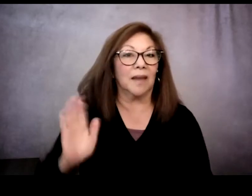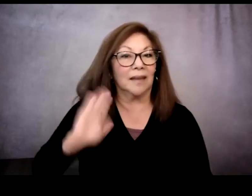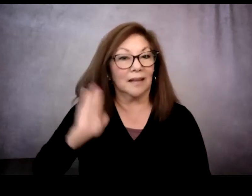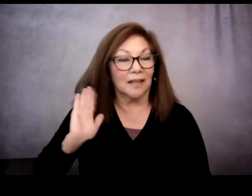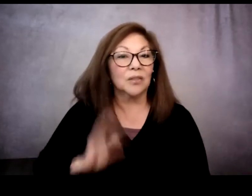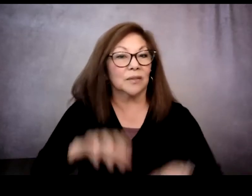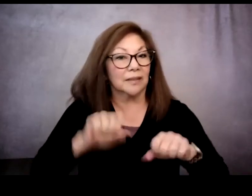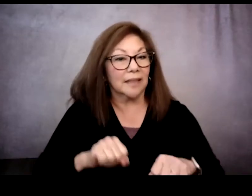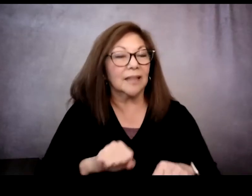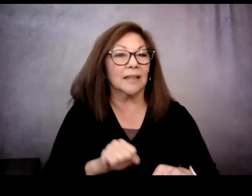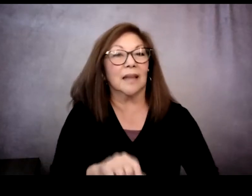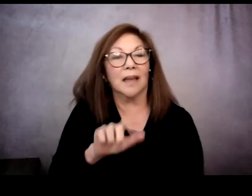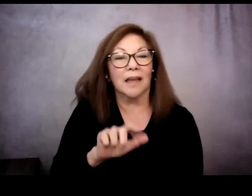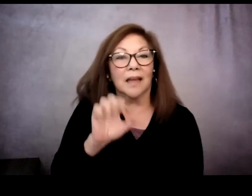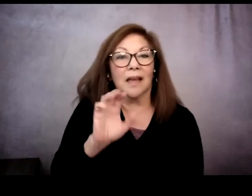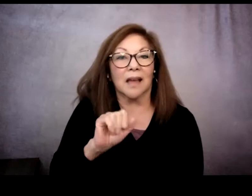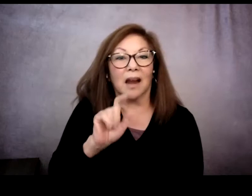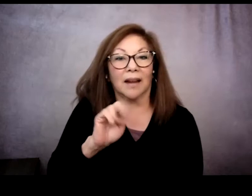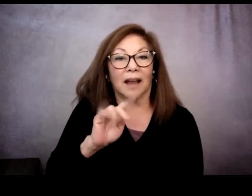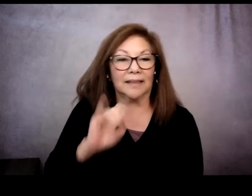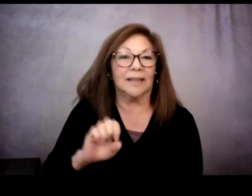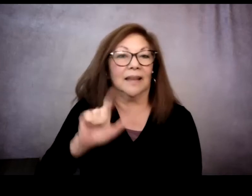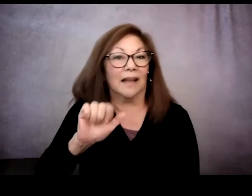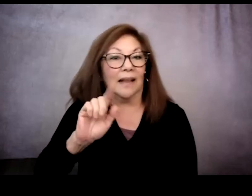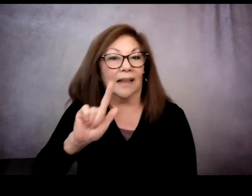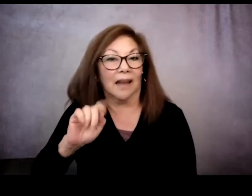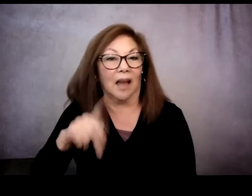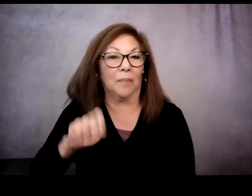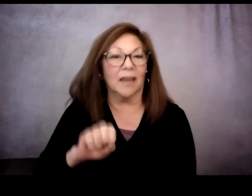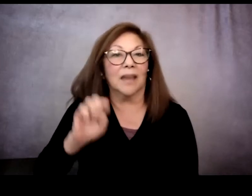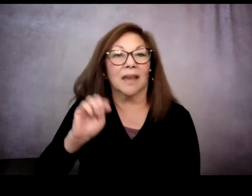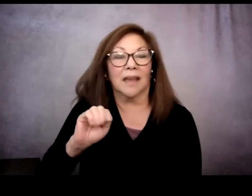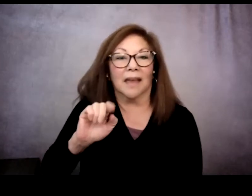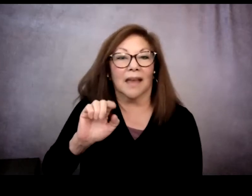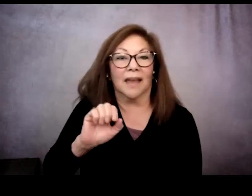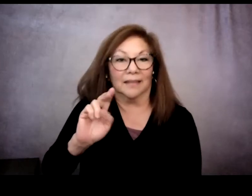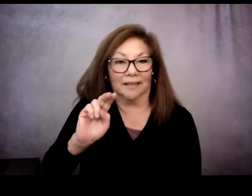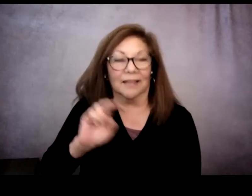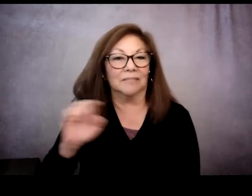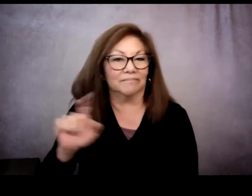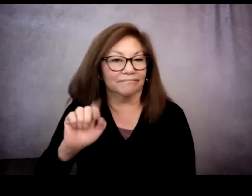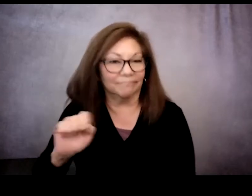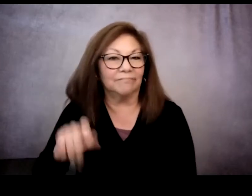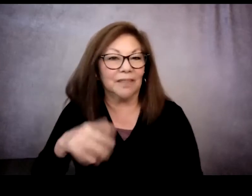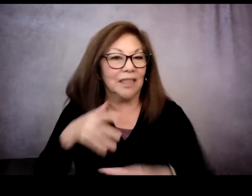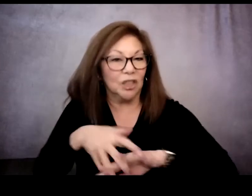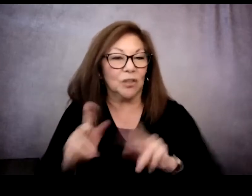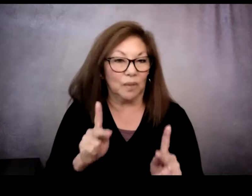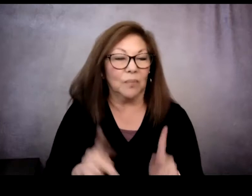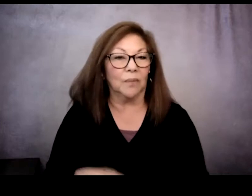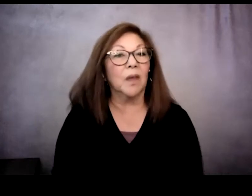unceded Munsee, Lenape, and Canarsie lands. For those of you who are new to the AAWW, we are a